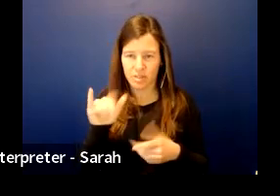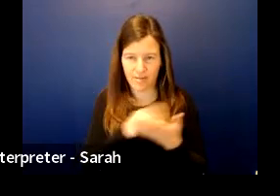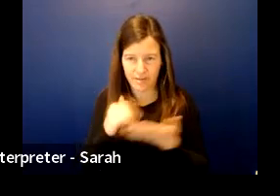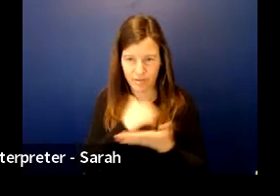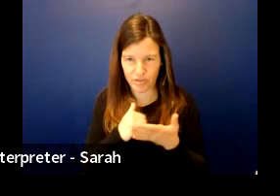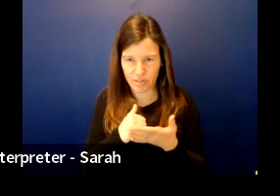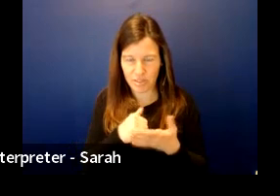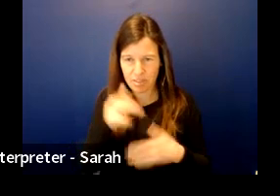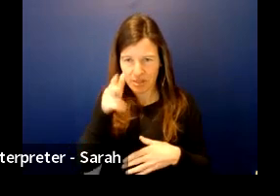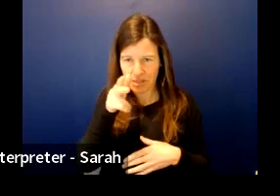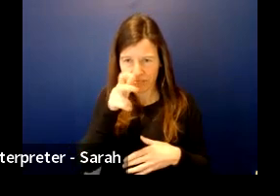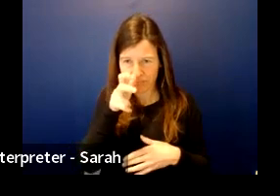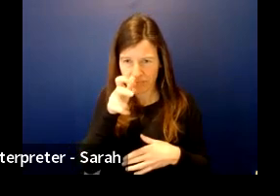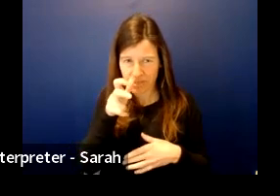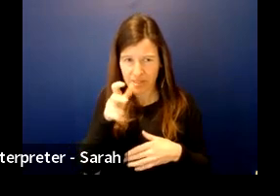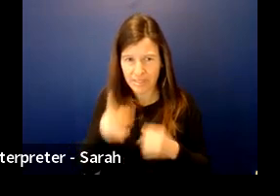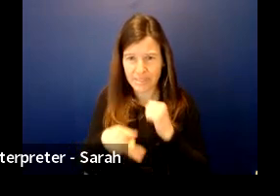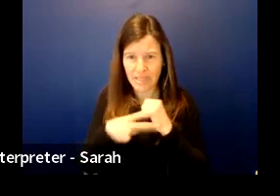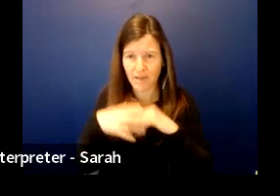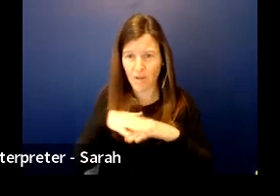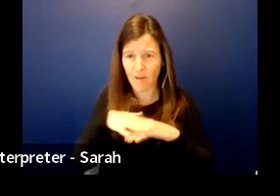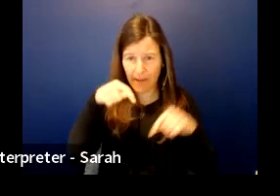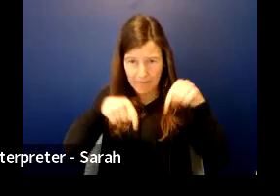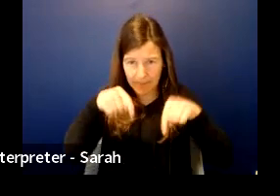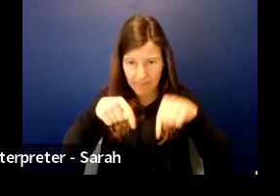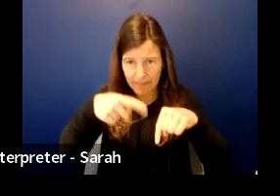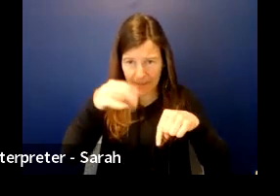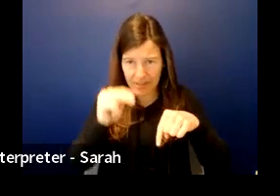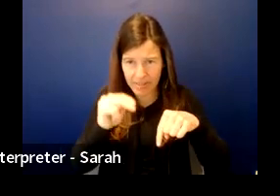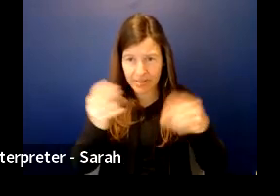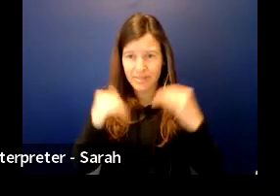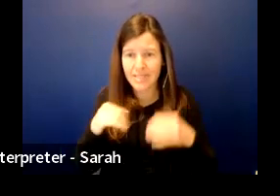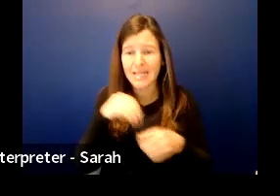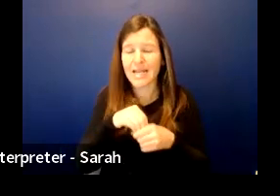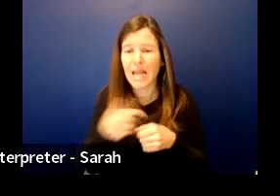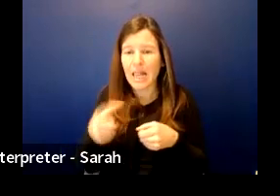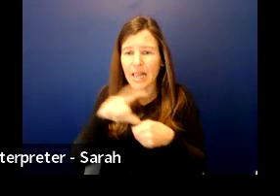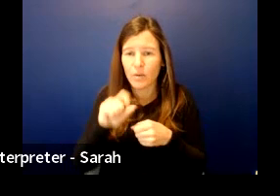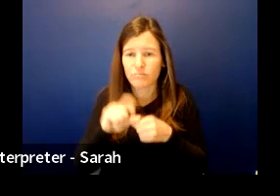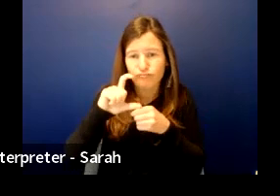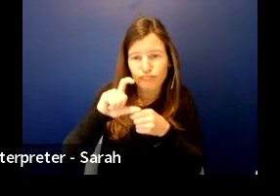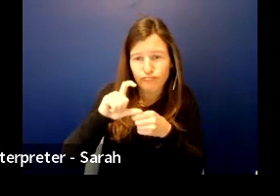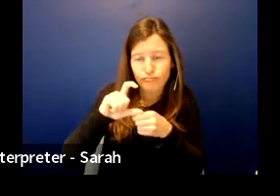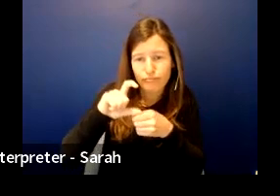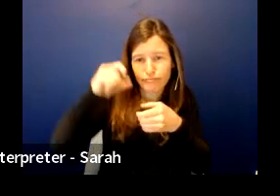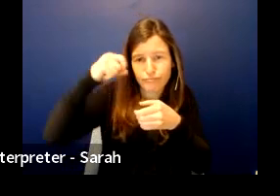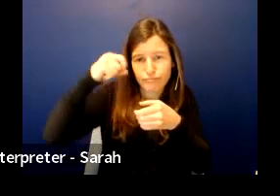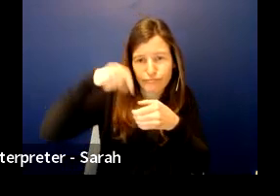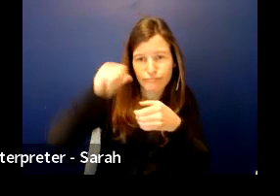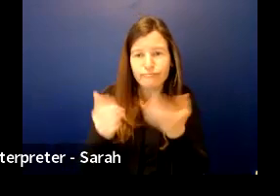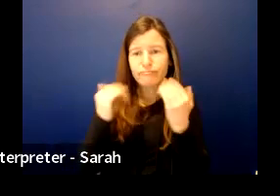on pins? Are they stored in little jars of liquid? Are they stored in